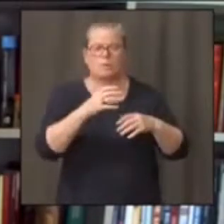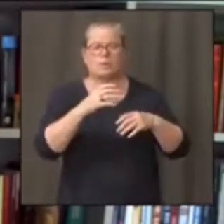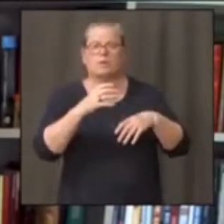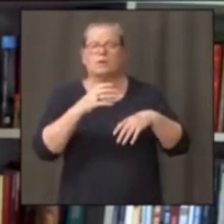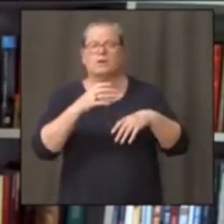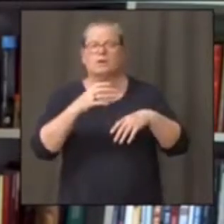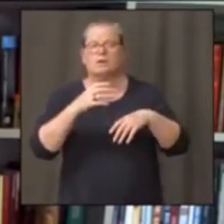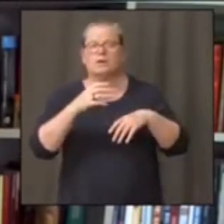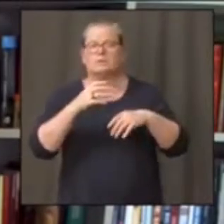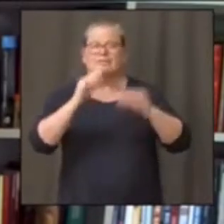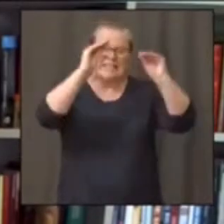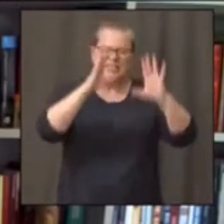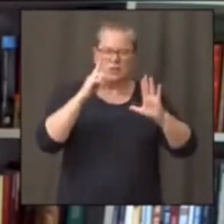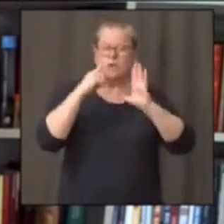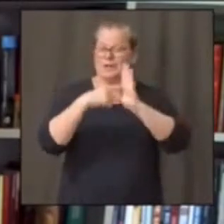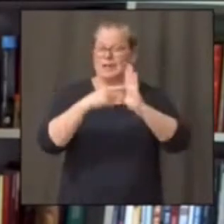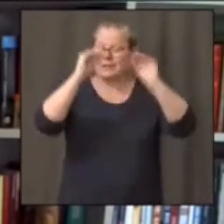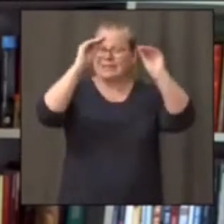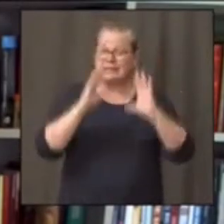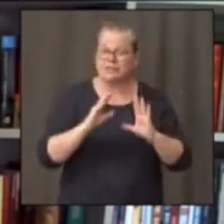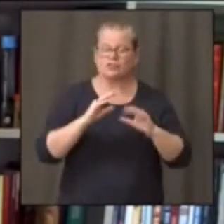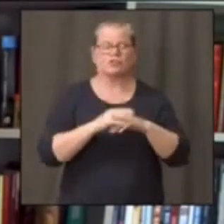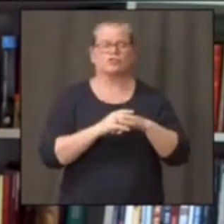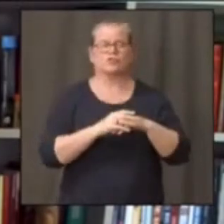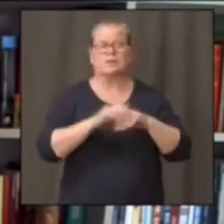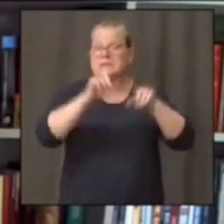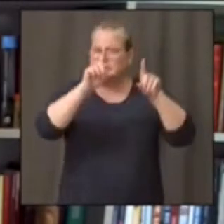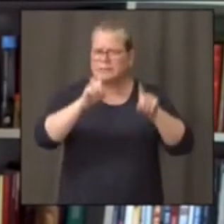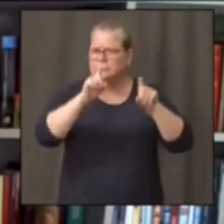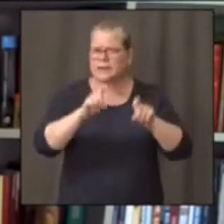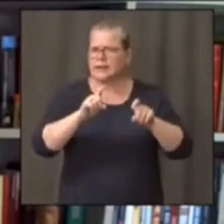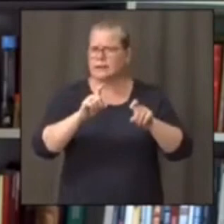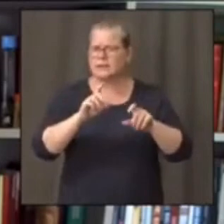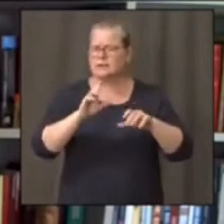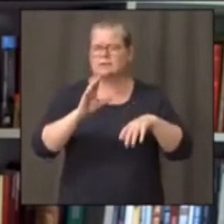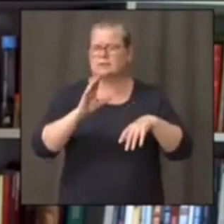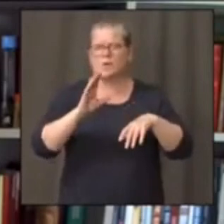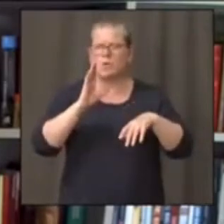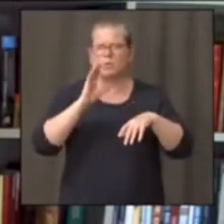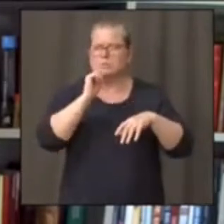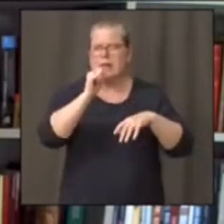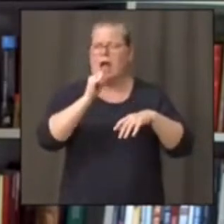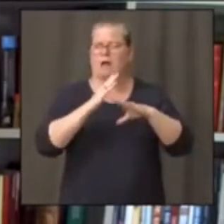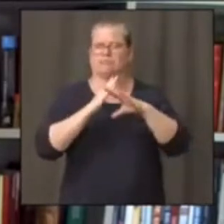going to be kind of like the Berlin Wall or the kind of the